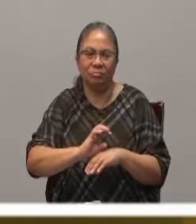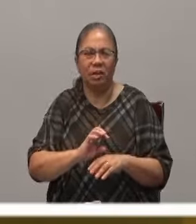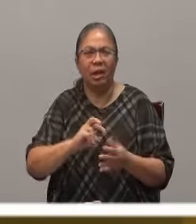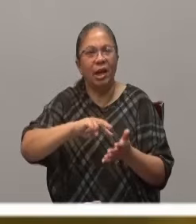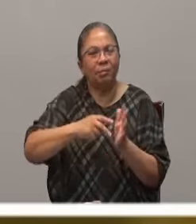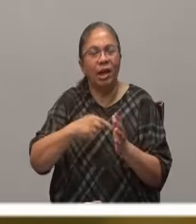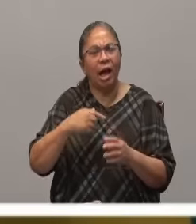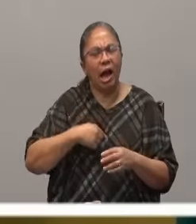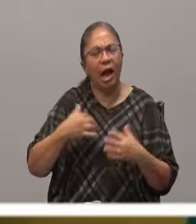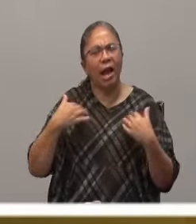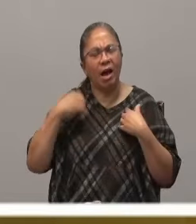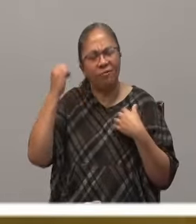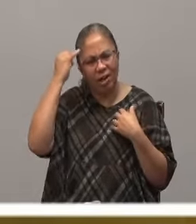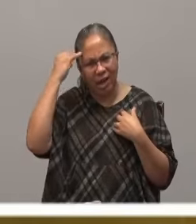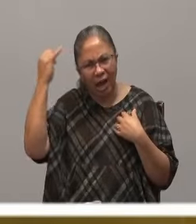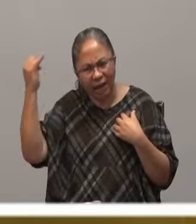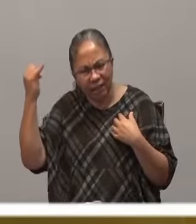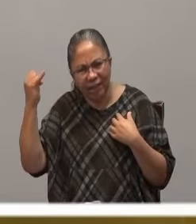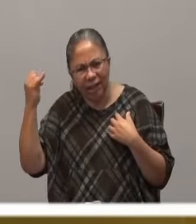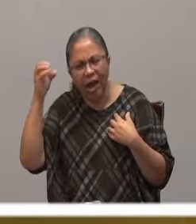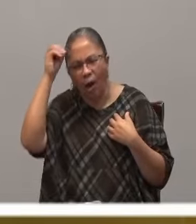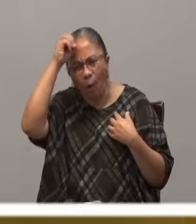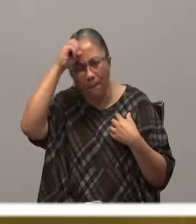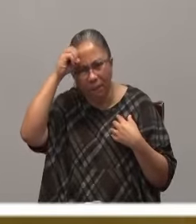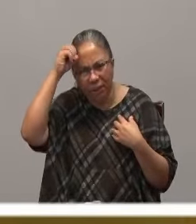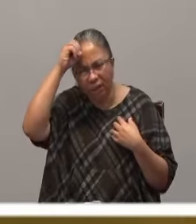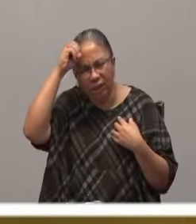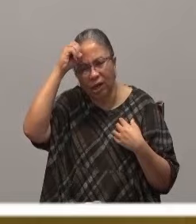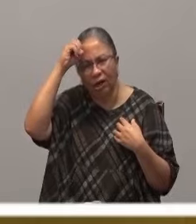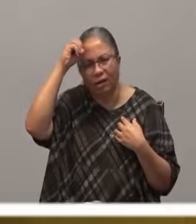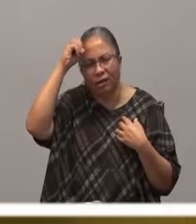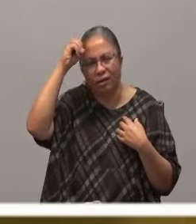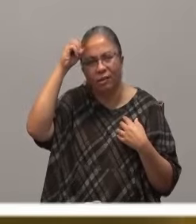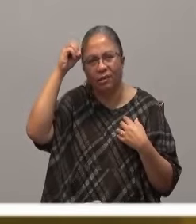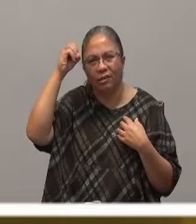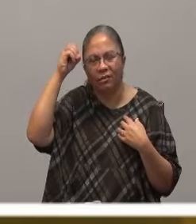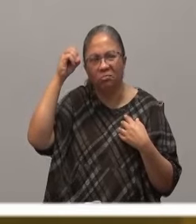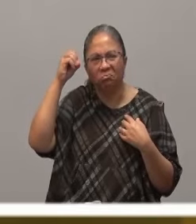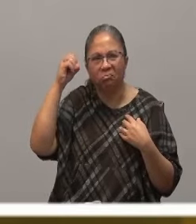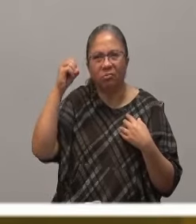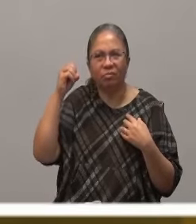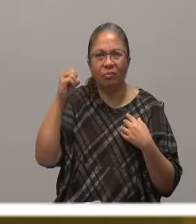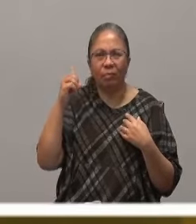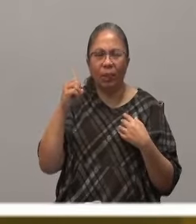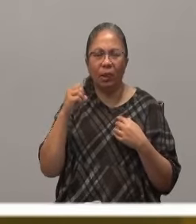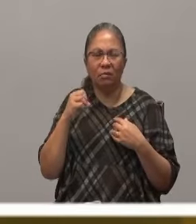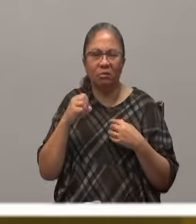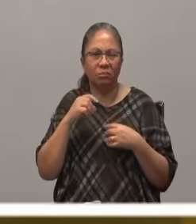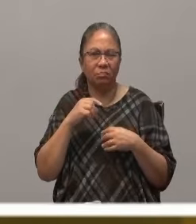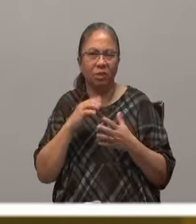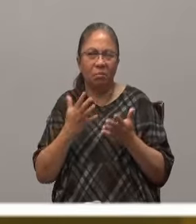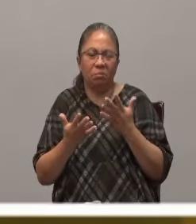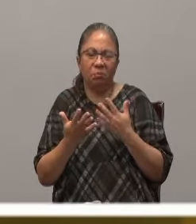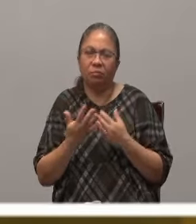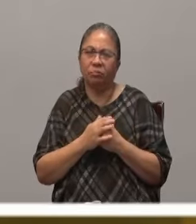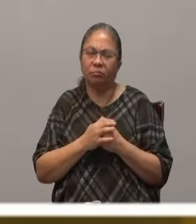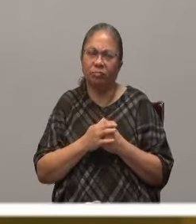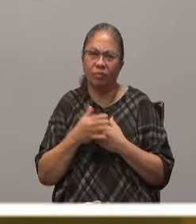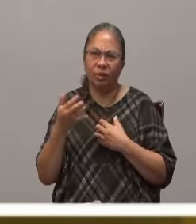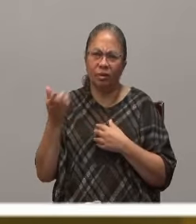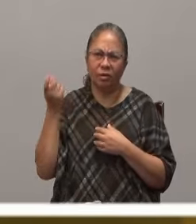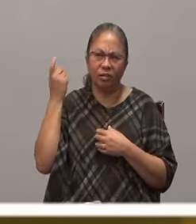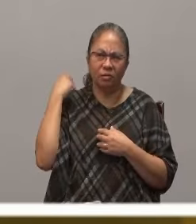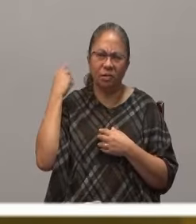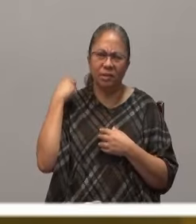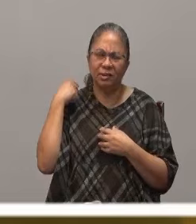different opinion from you, that you are actually evil and you are actually wrong. Recently, I saw